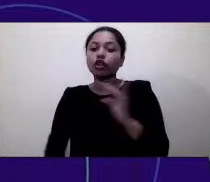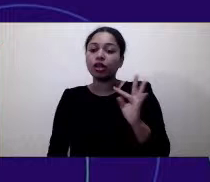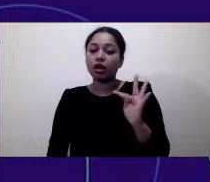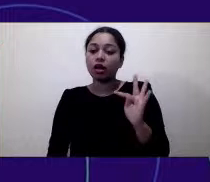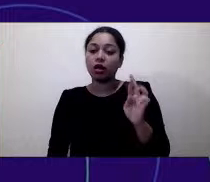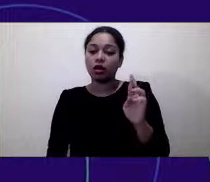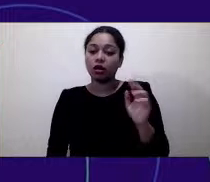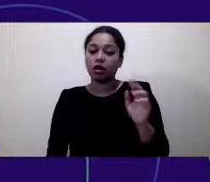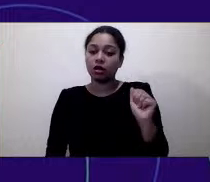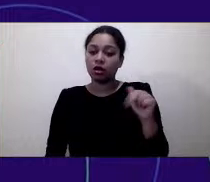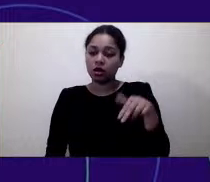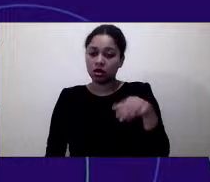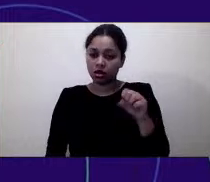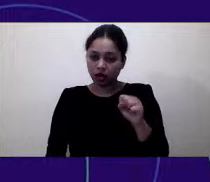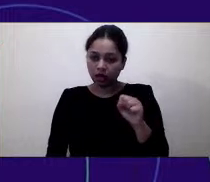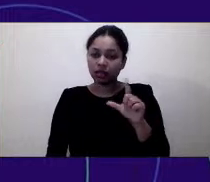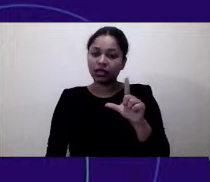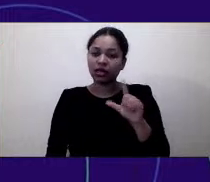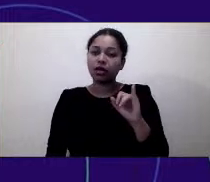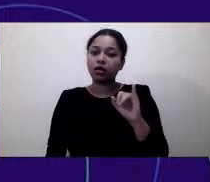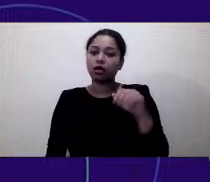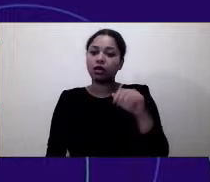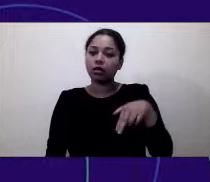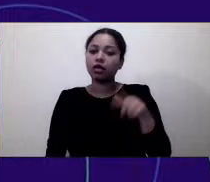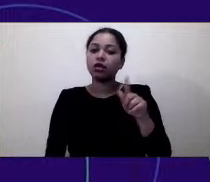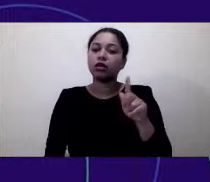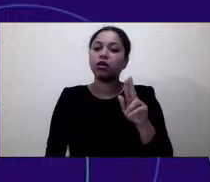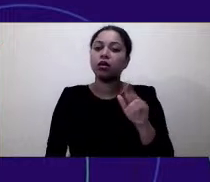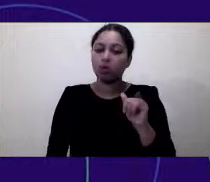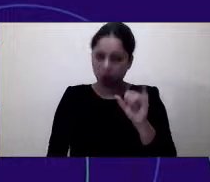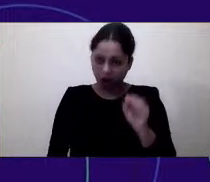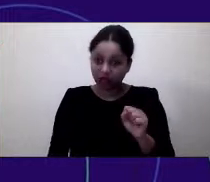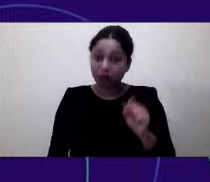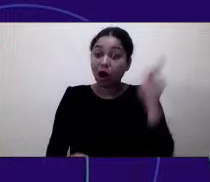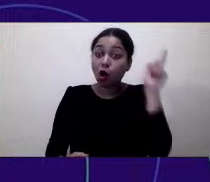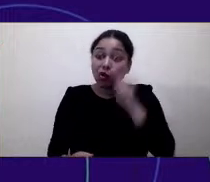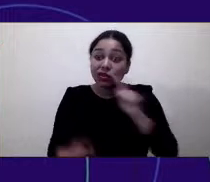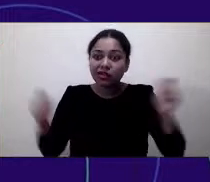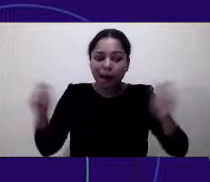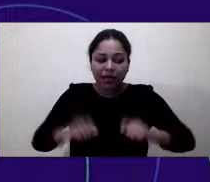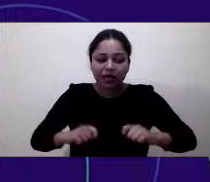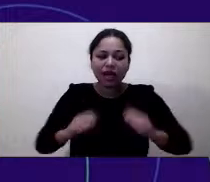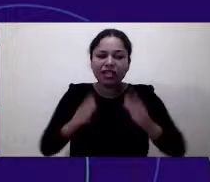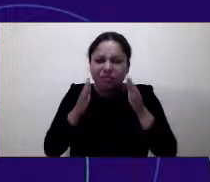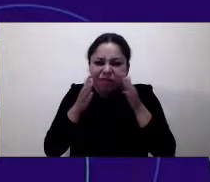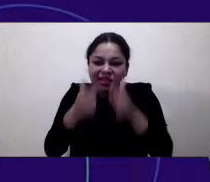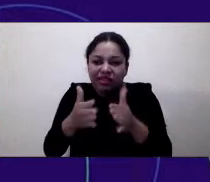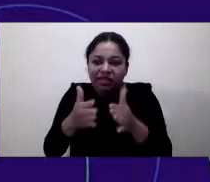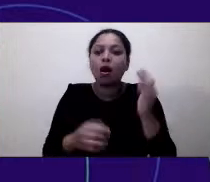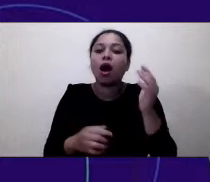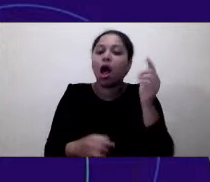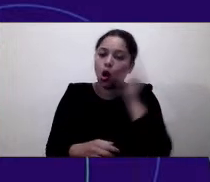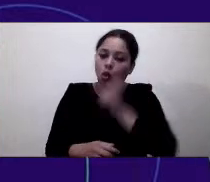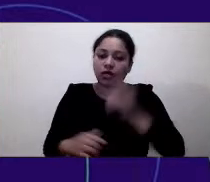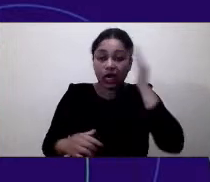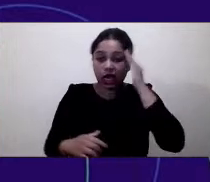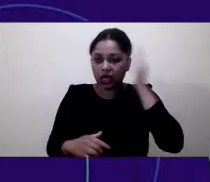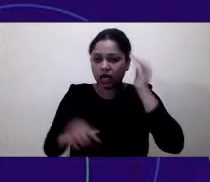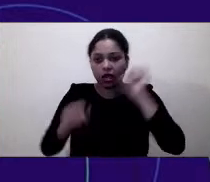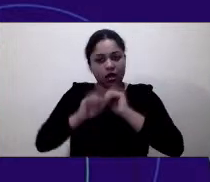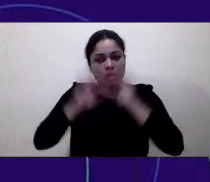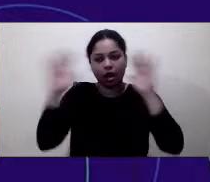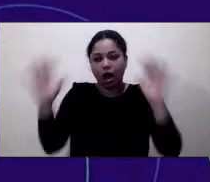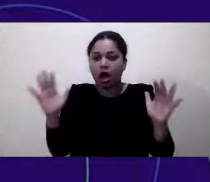specific language skills that are needed to understand some of the CLIL classes. So when we talk